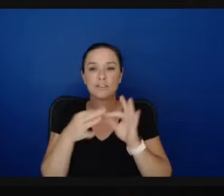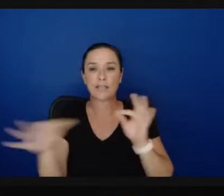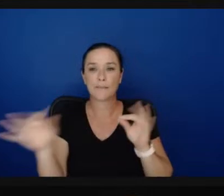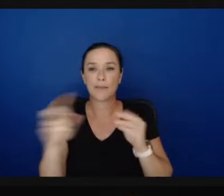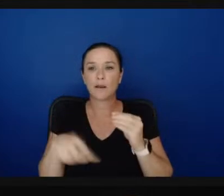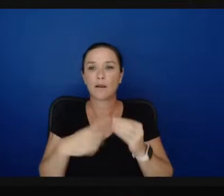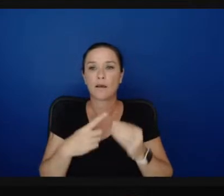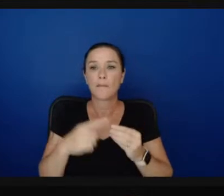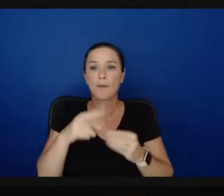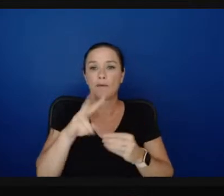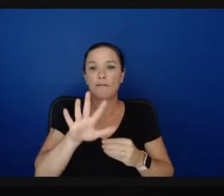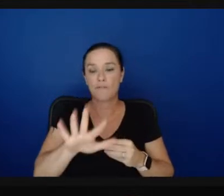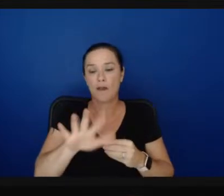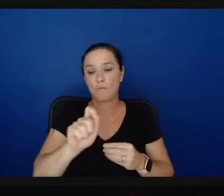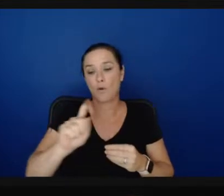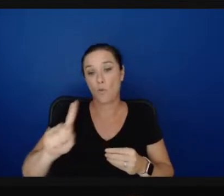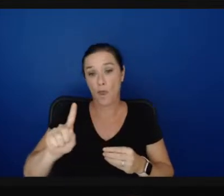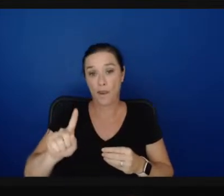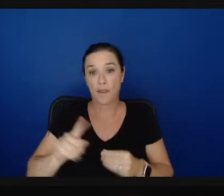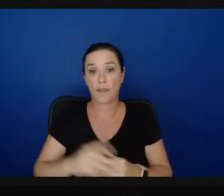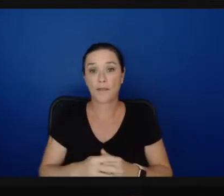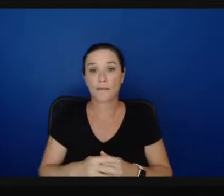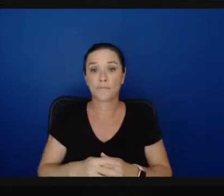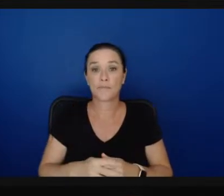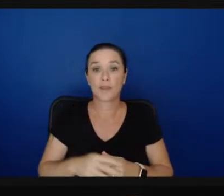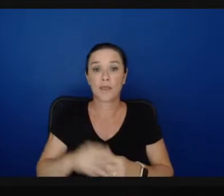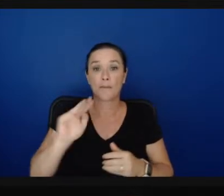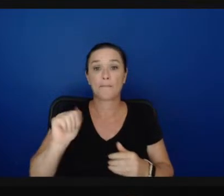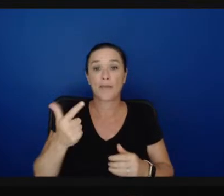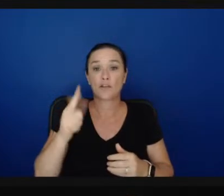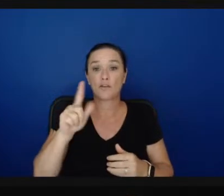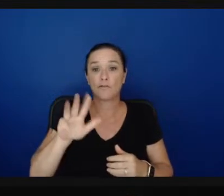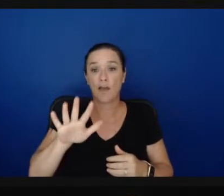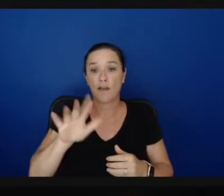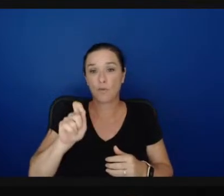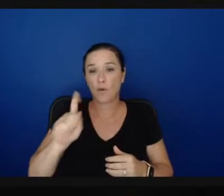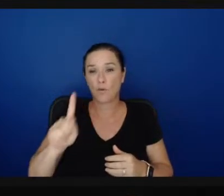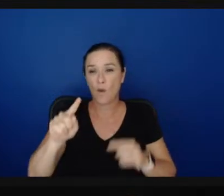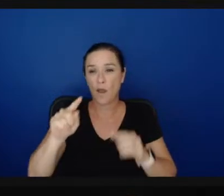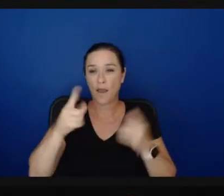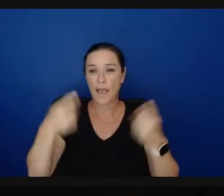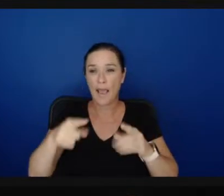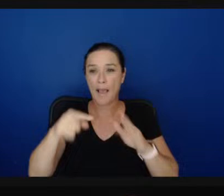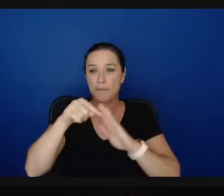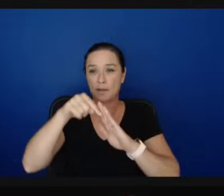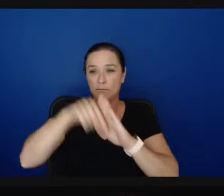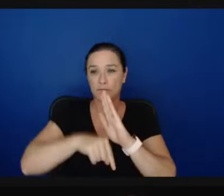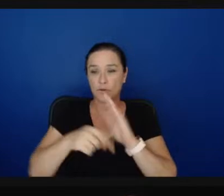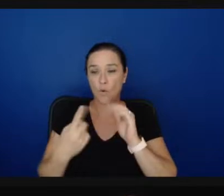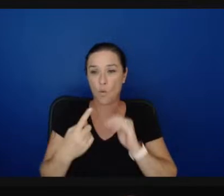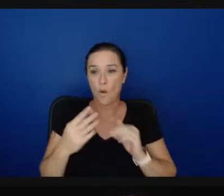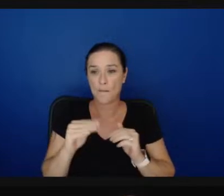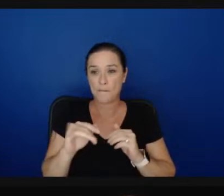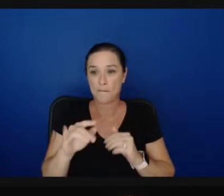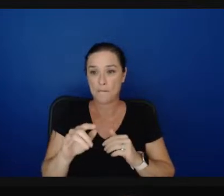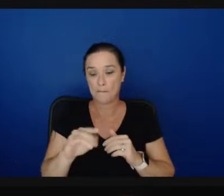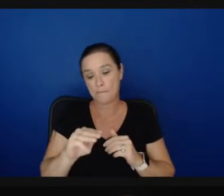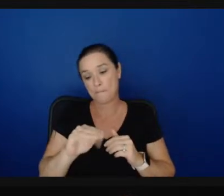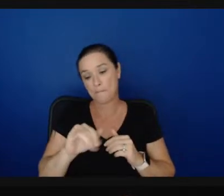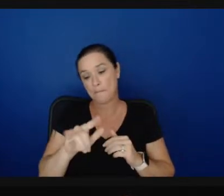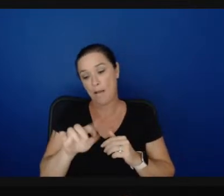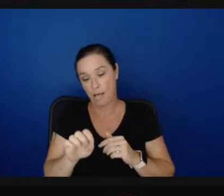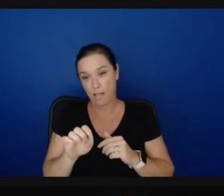5.1. Here it is. A magnitude 5.1 occurred at a depth of 1 mile below sea level, 2 kilometers. Pretty shallow